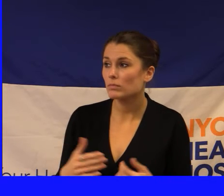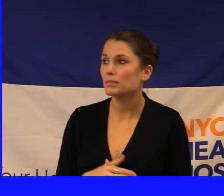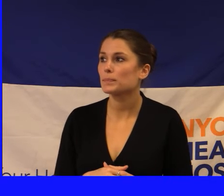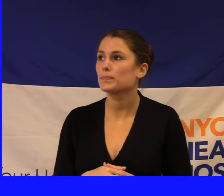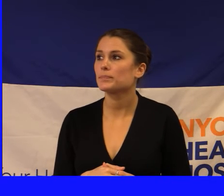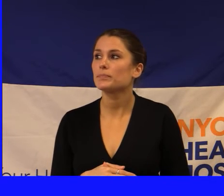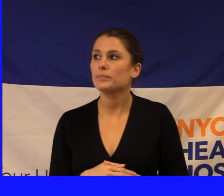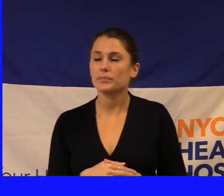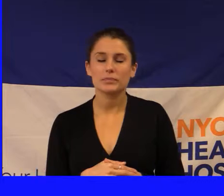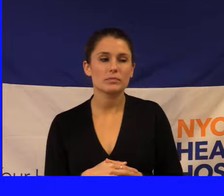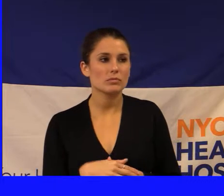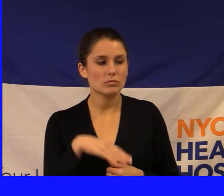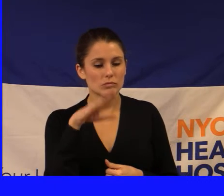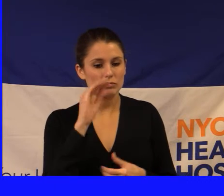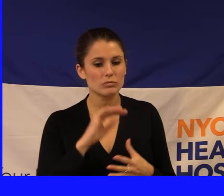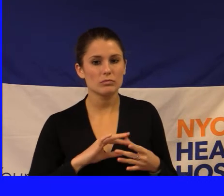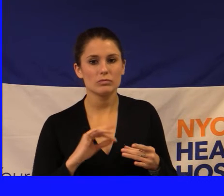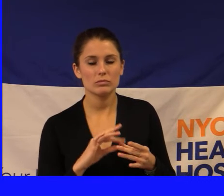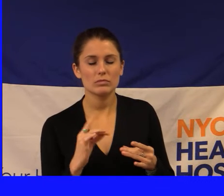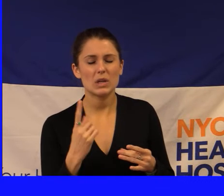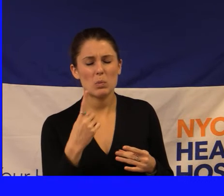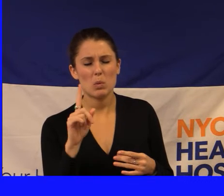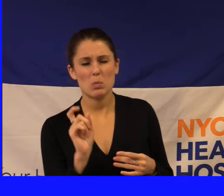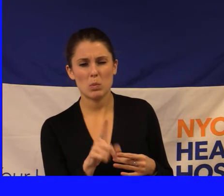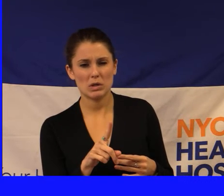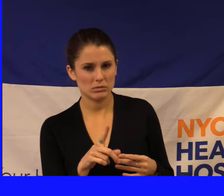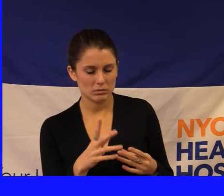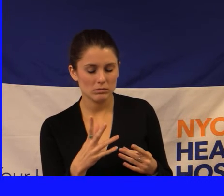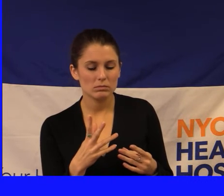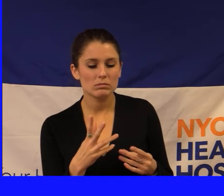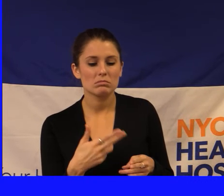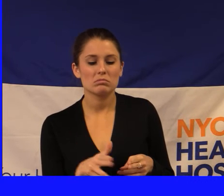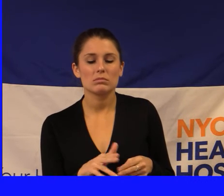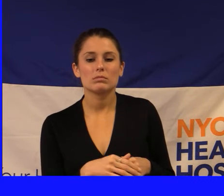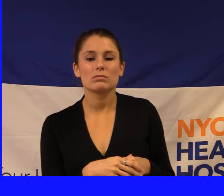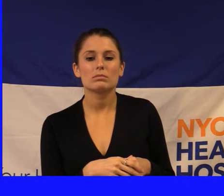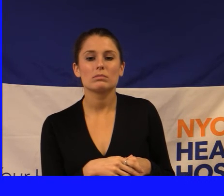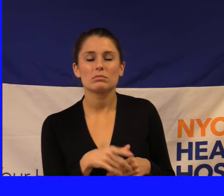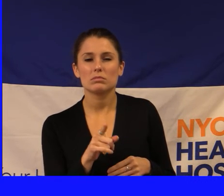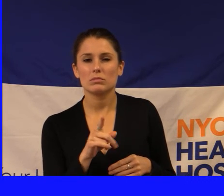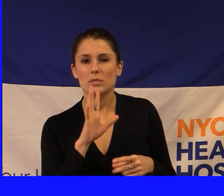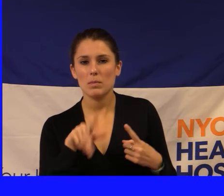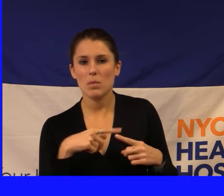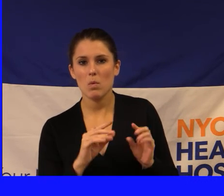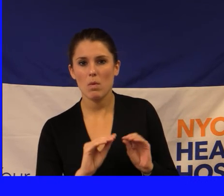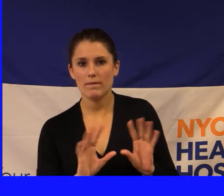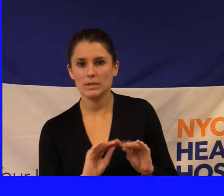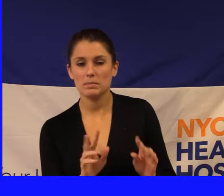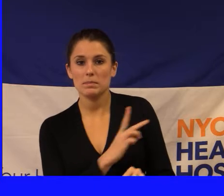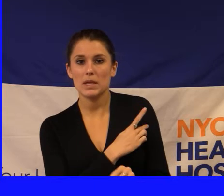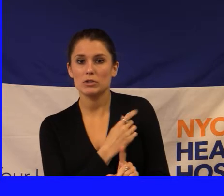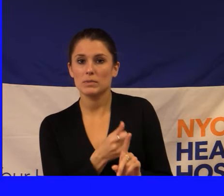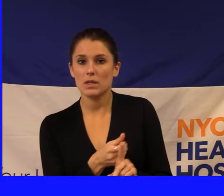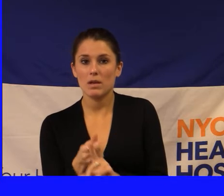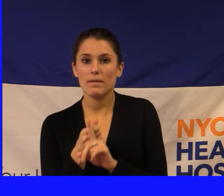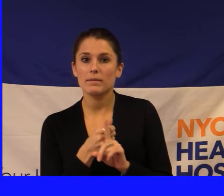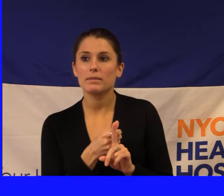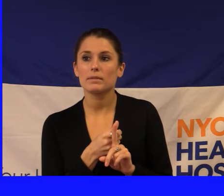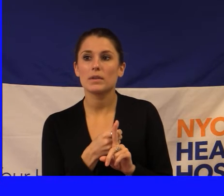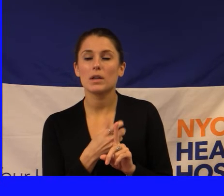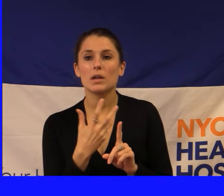Yes, just one quick question. Basically, because you're talking about obviously the patients who are super